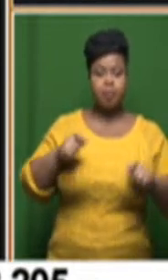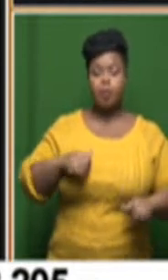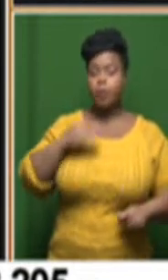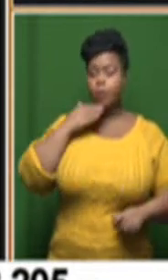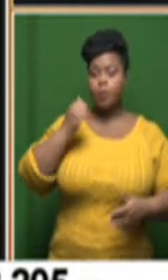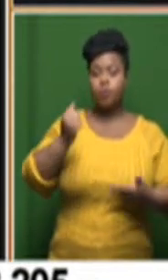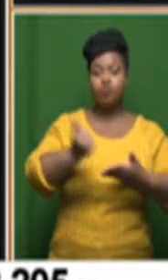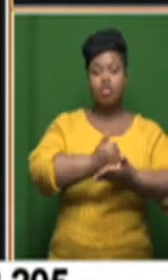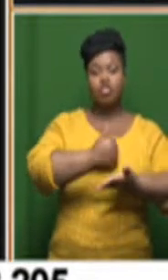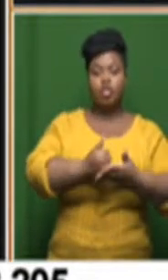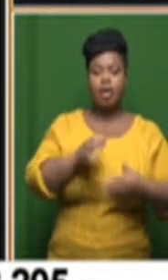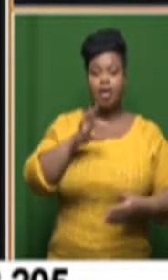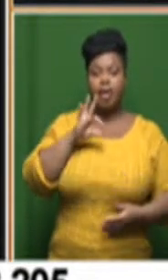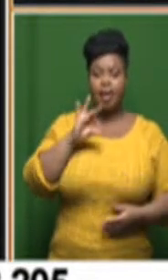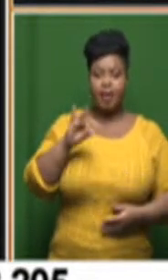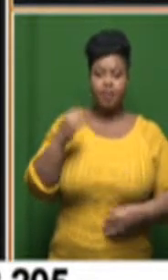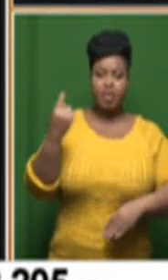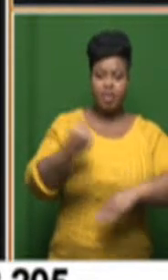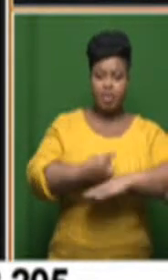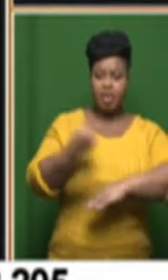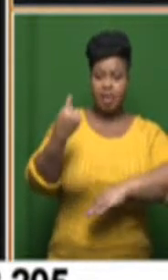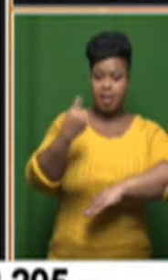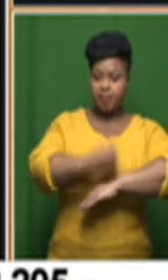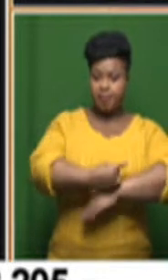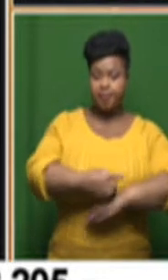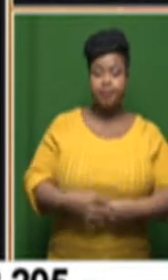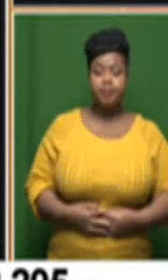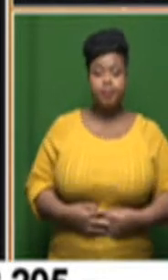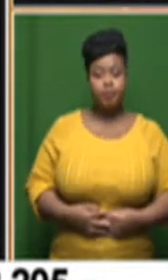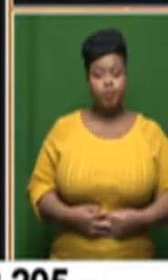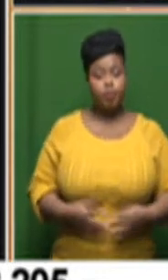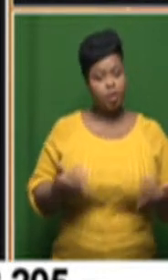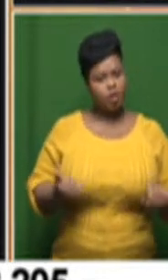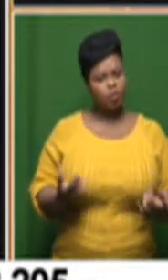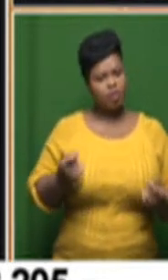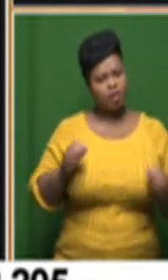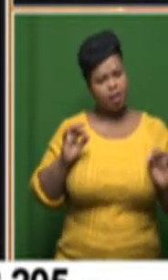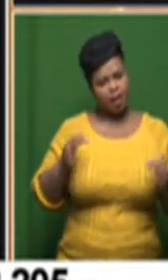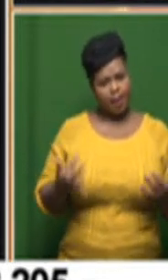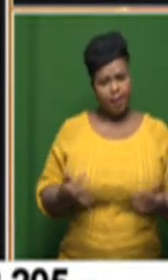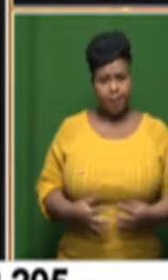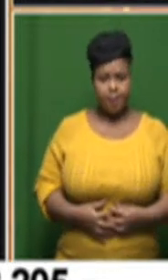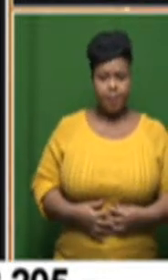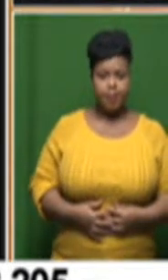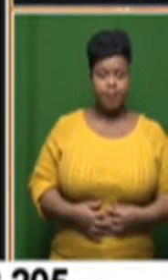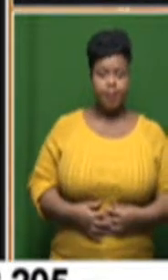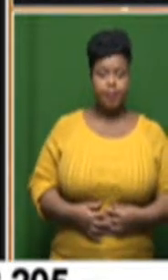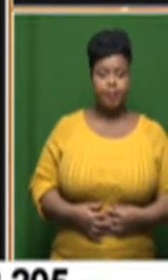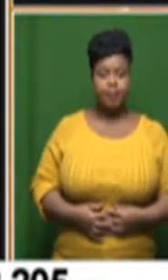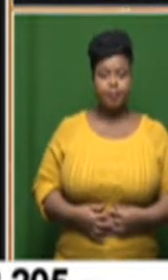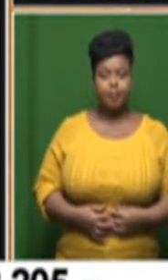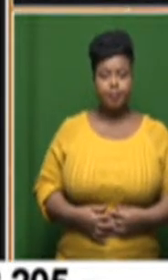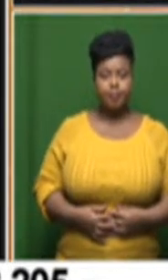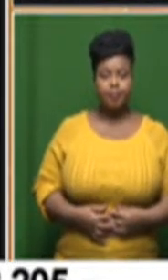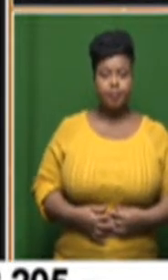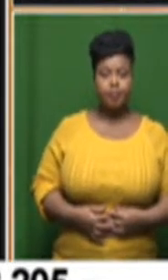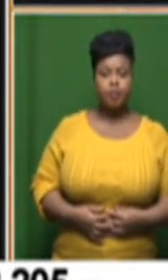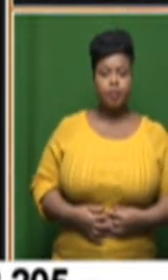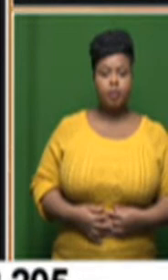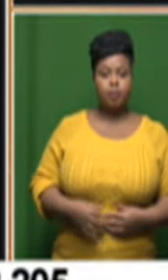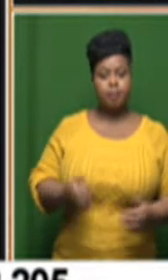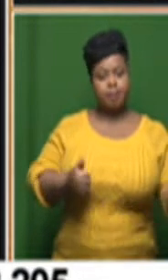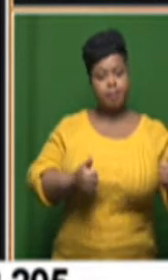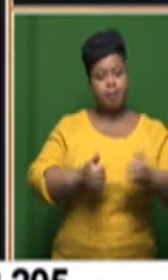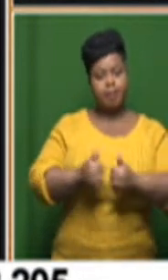registrations every day. So how did we do it? It can only be done with